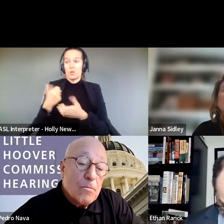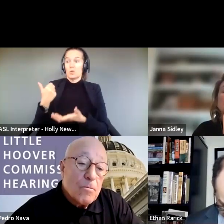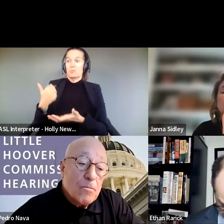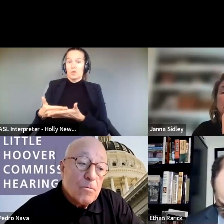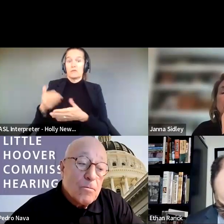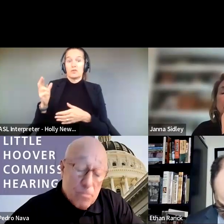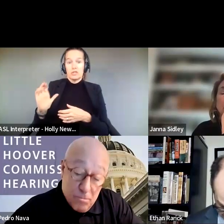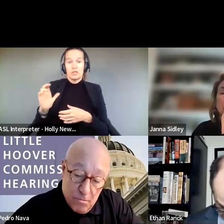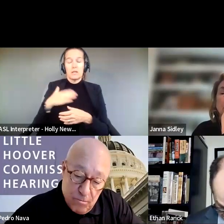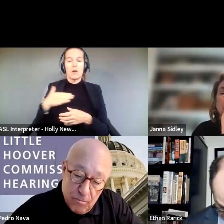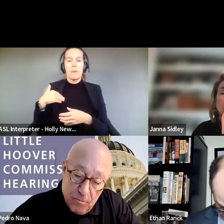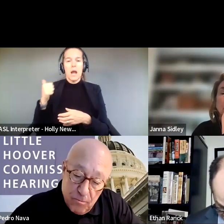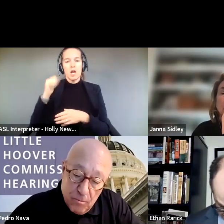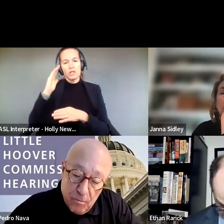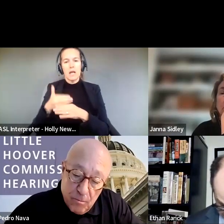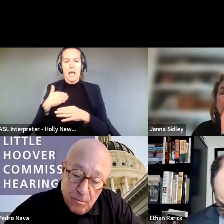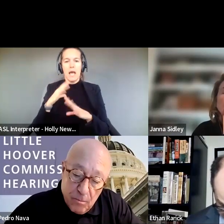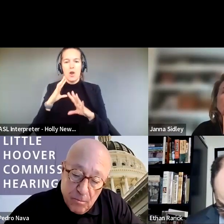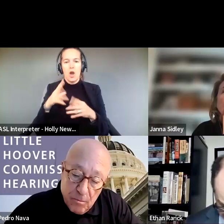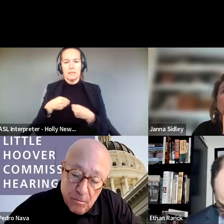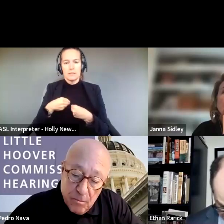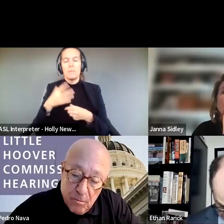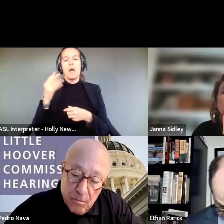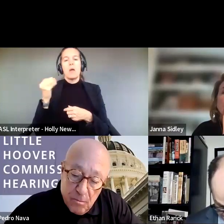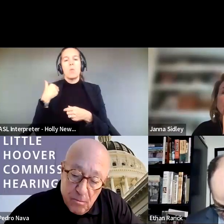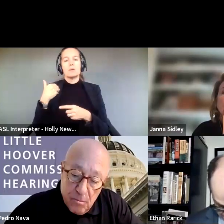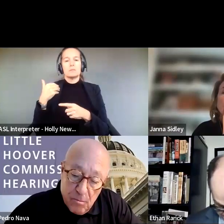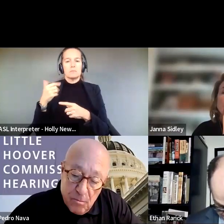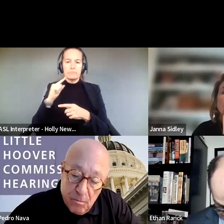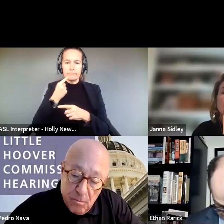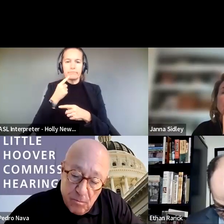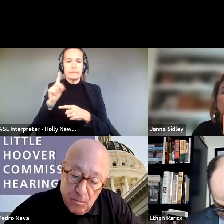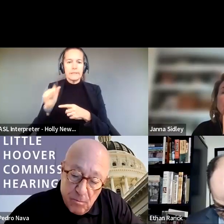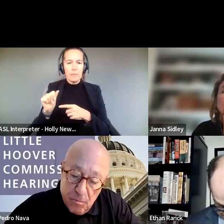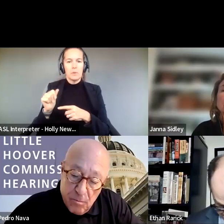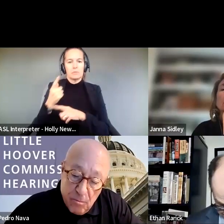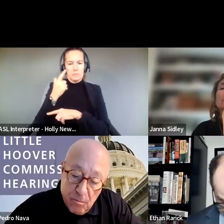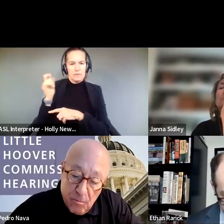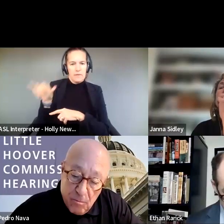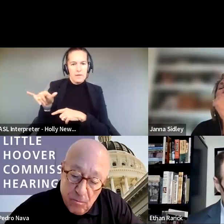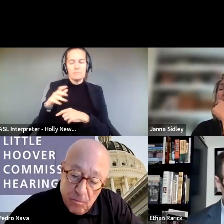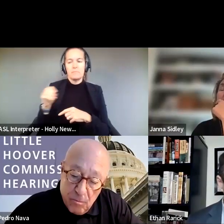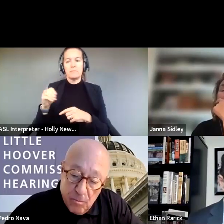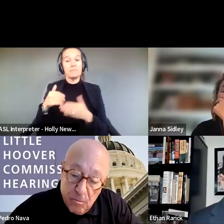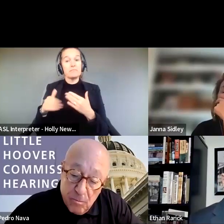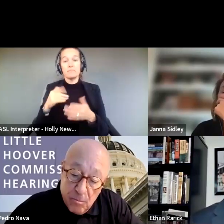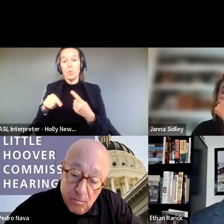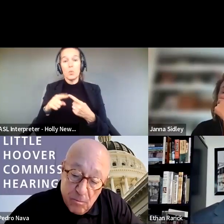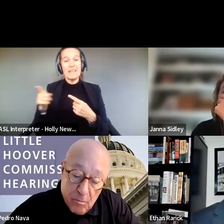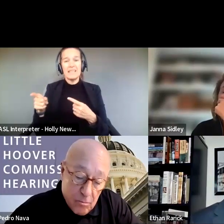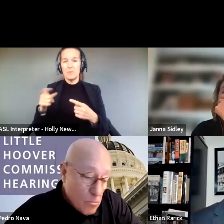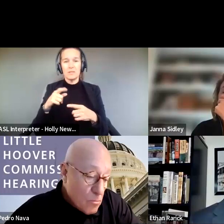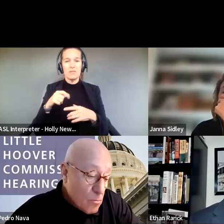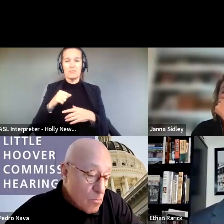center that my younger son had autism and was substantially disabled as a result. Even when he was at risk of a